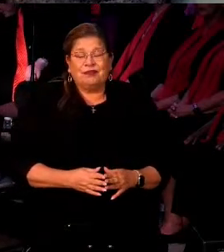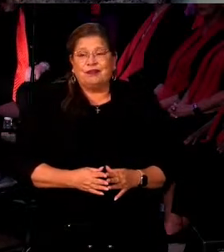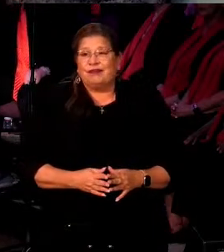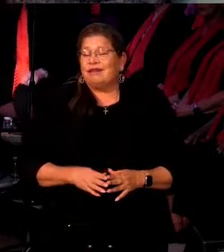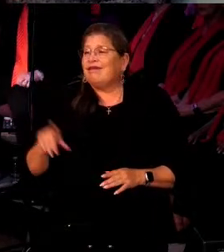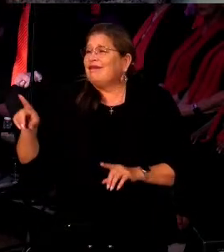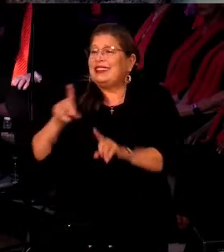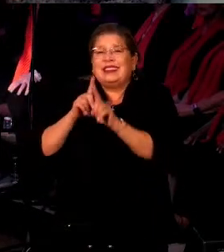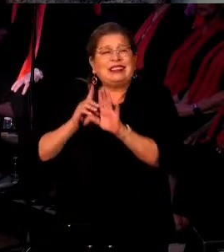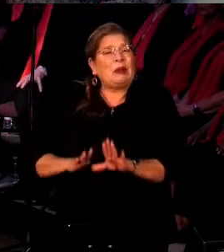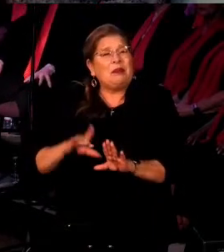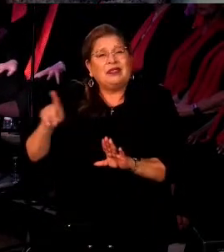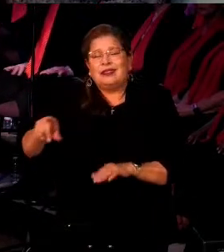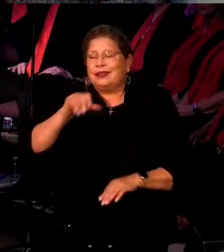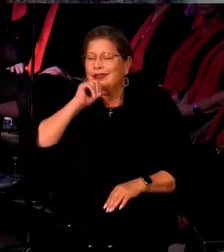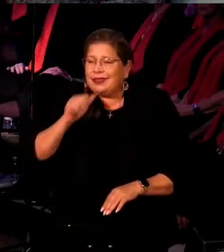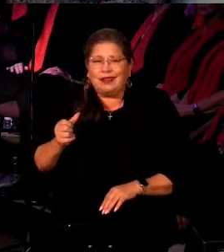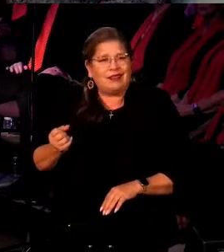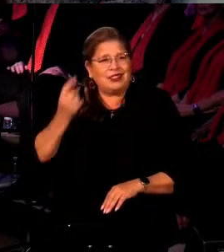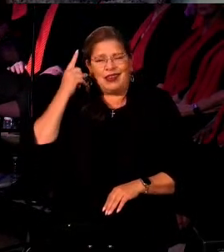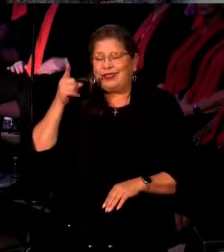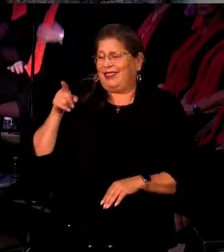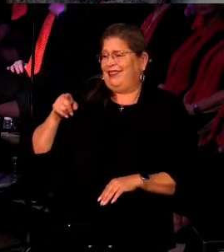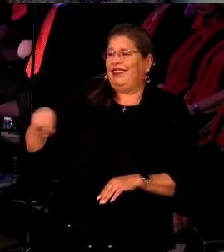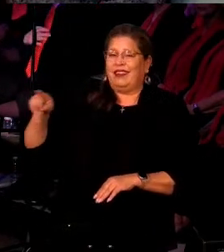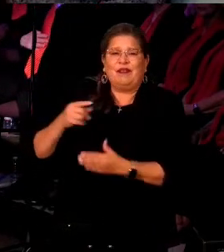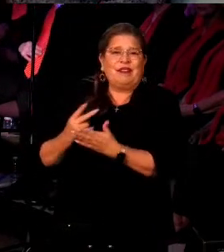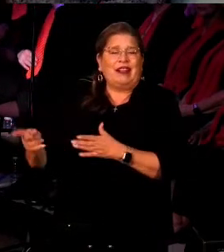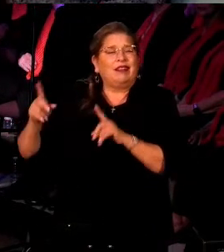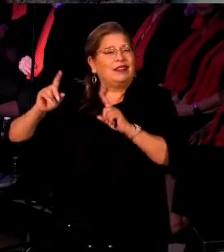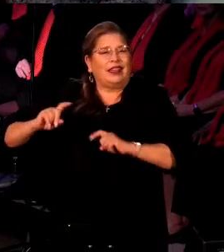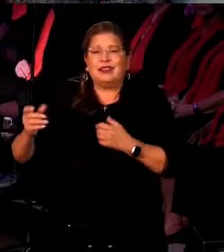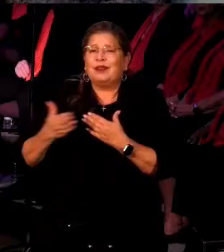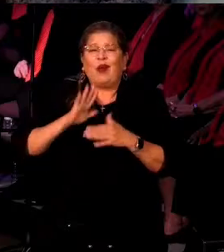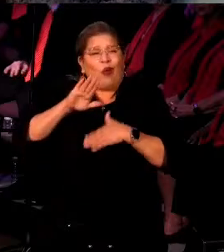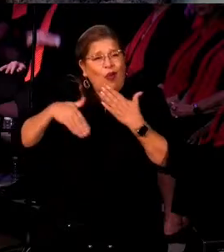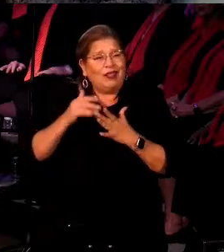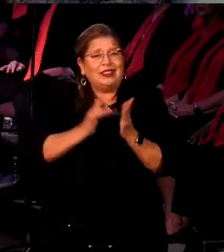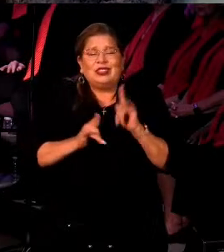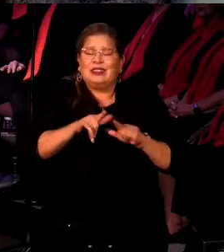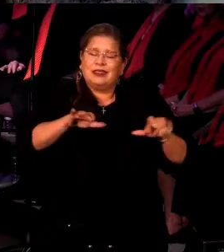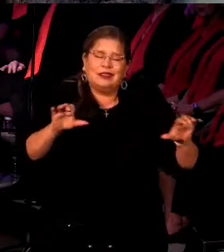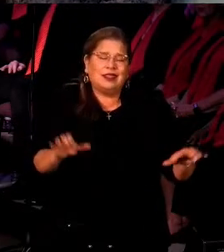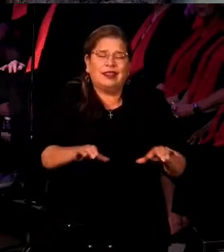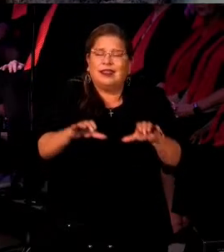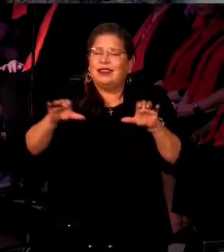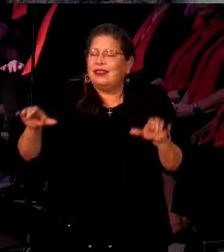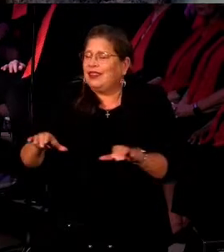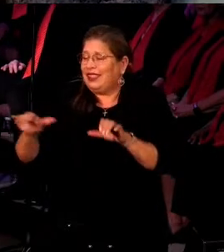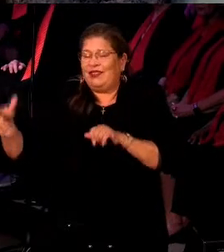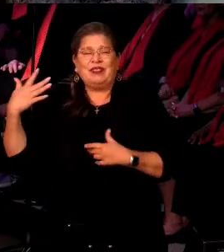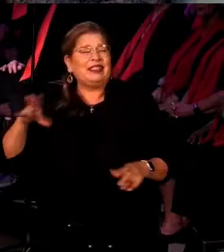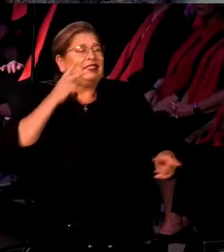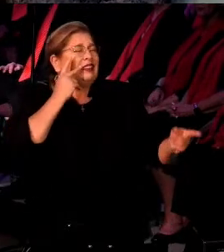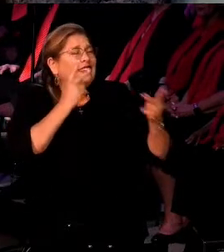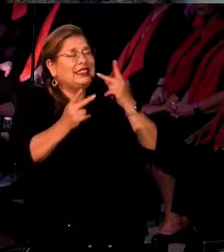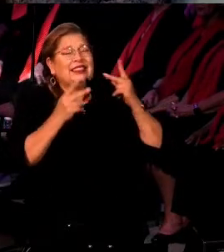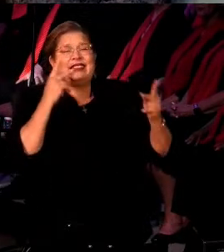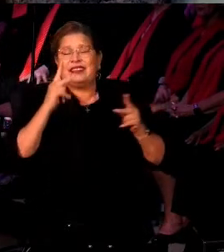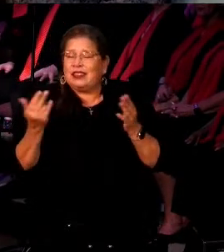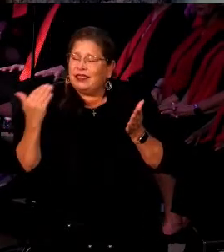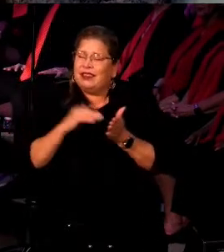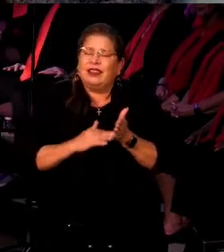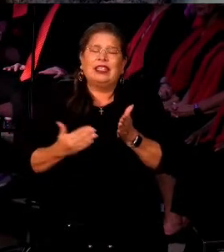The disciples didn't understand. They failed the test. After all Jesus had done, after all they had seen, miracle